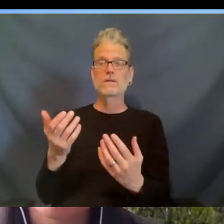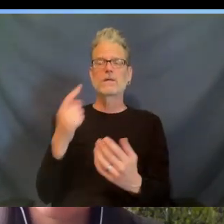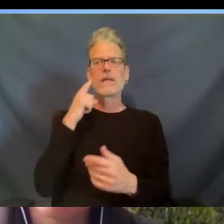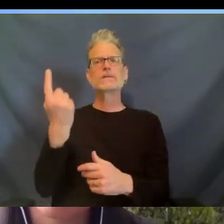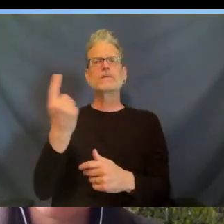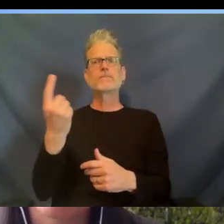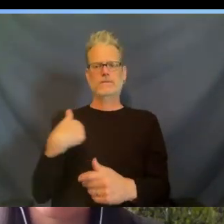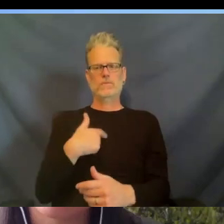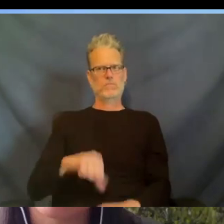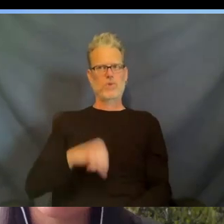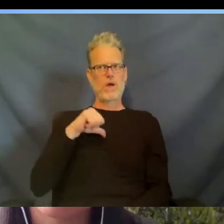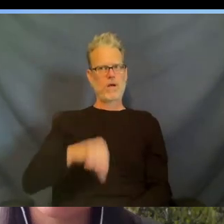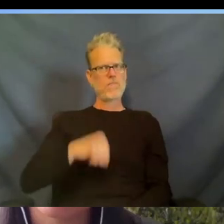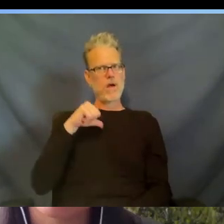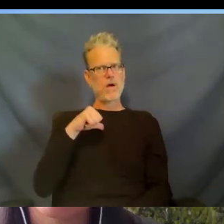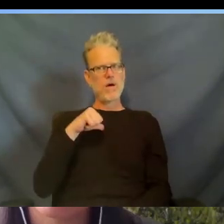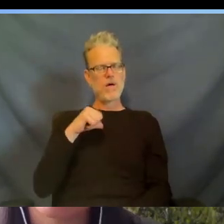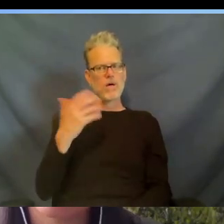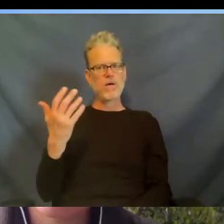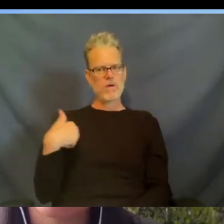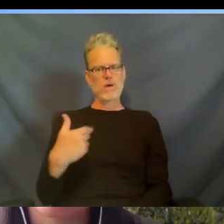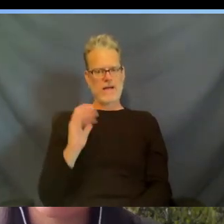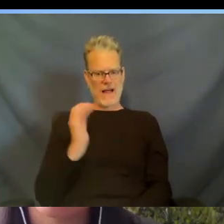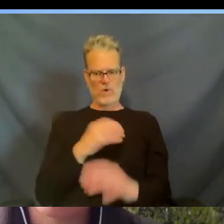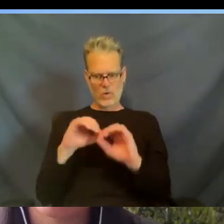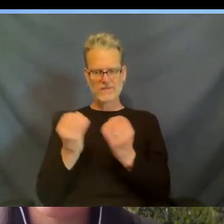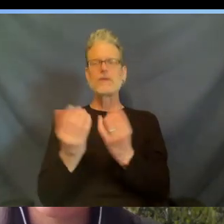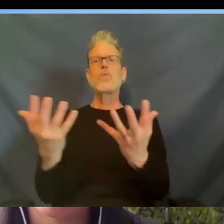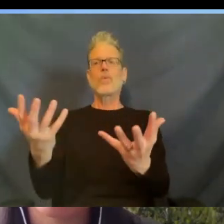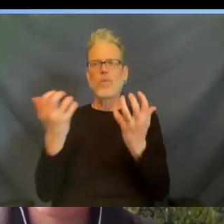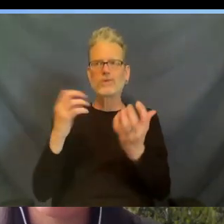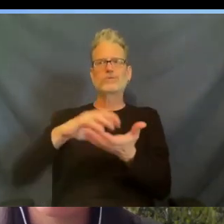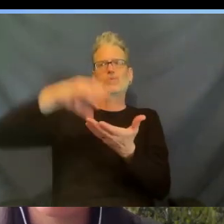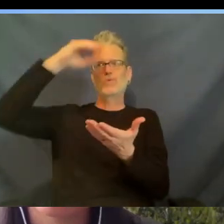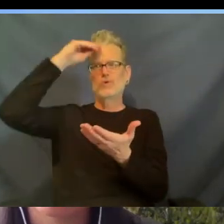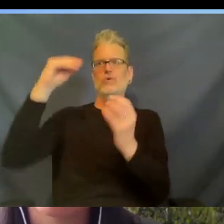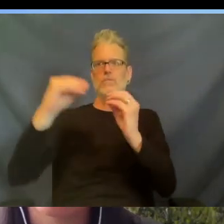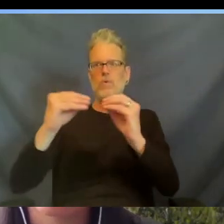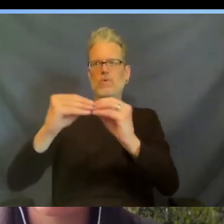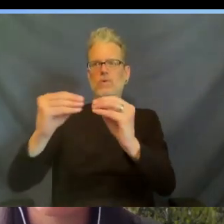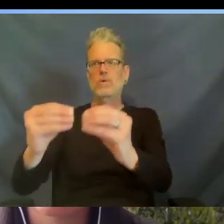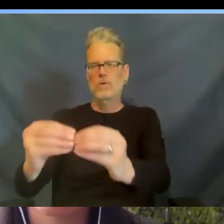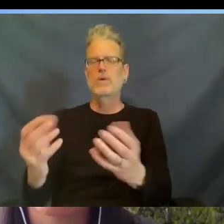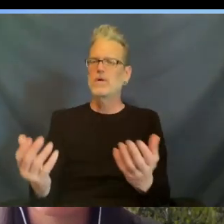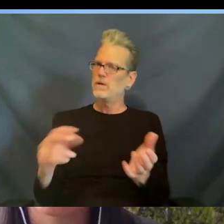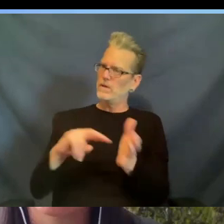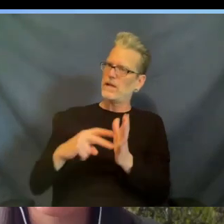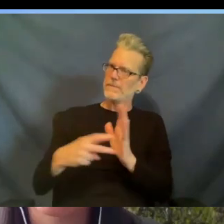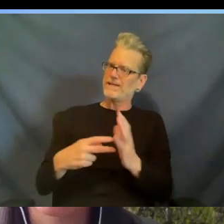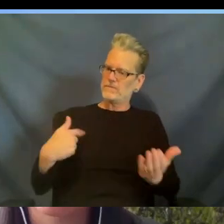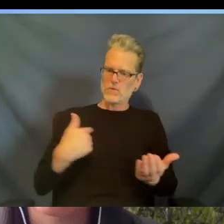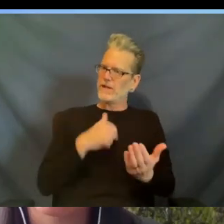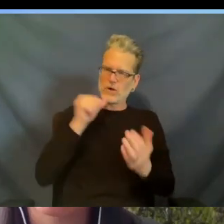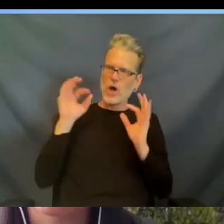pride ourselves on is being a learning organization. And that inherently means that we know that we've not been perfect